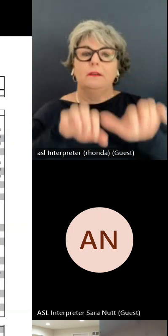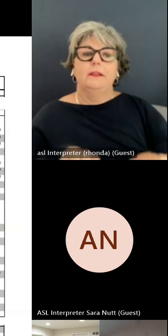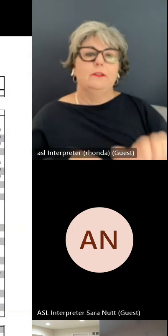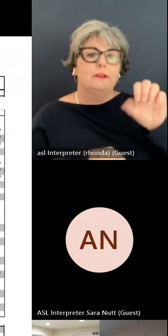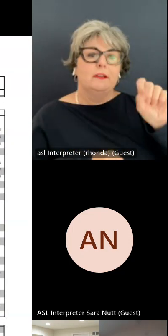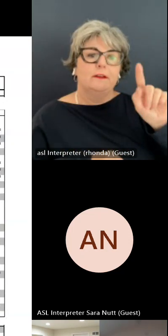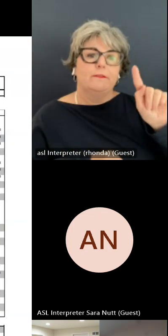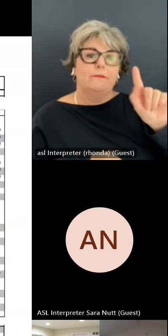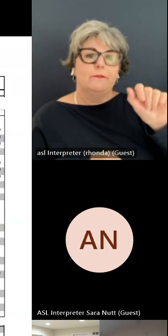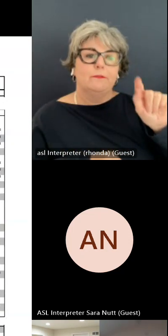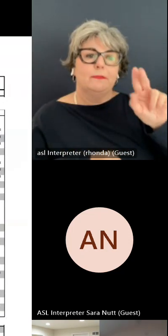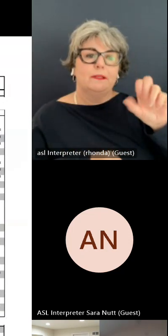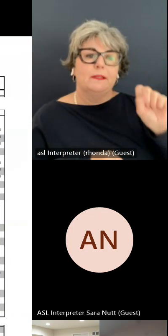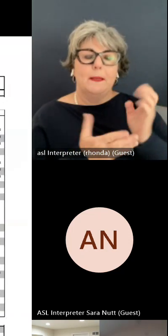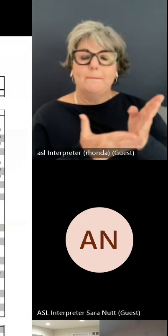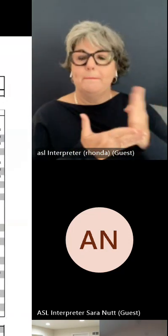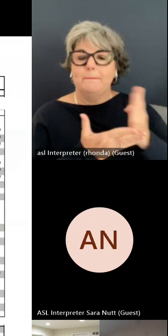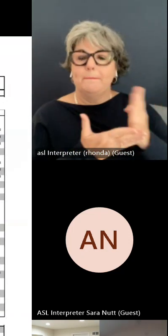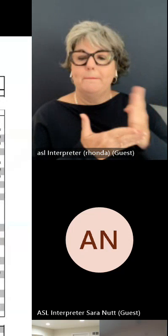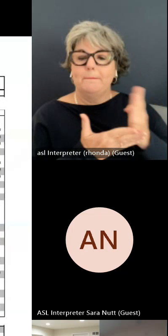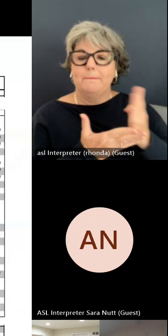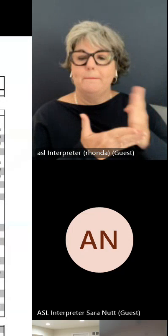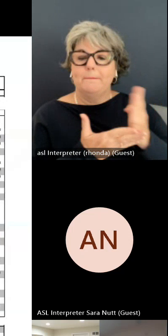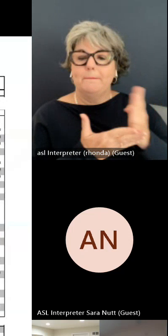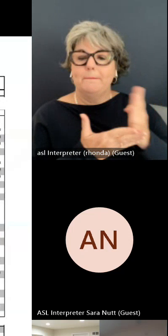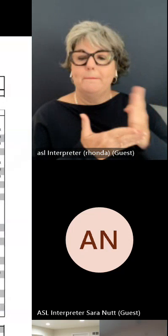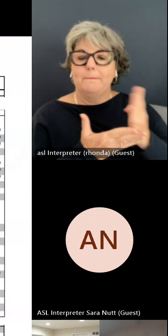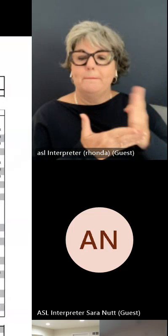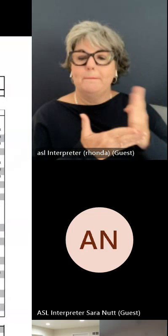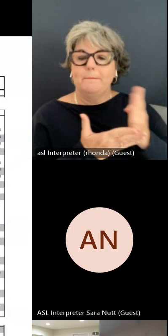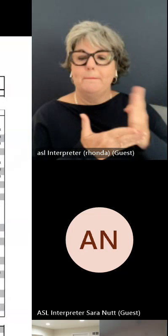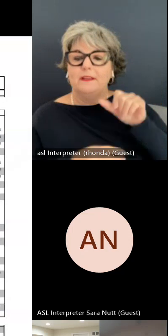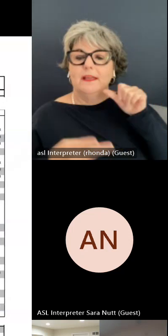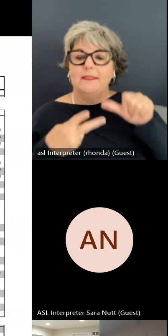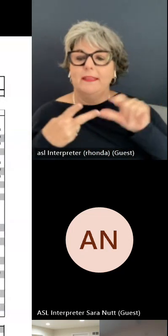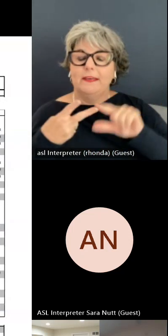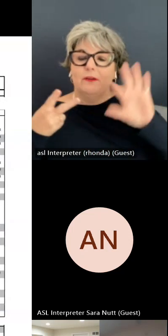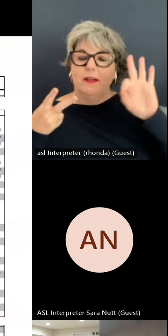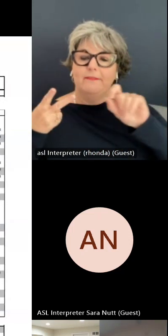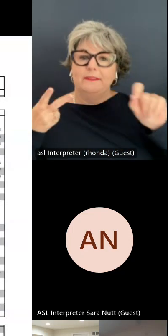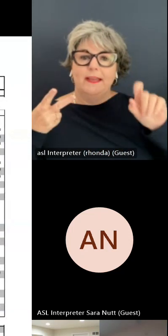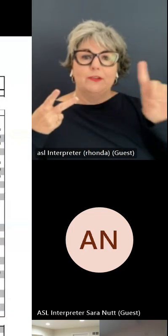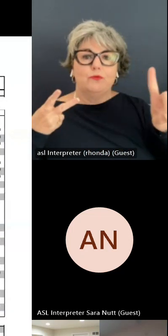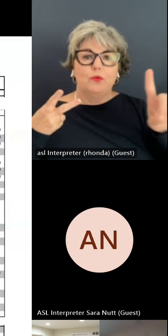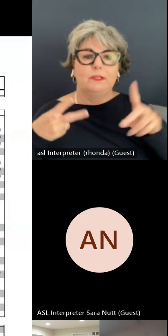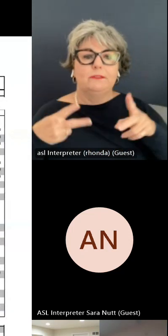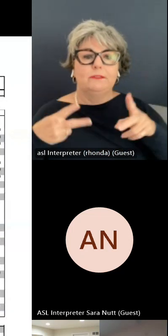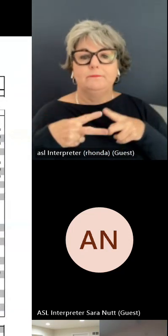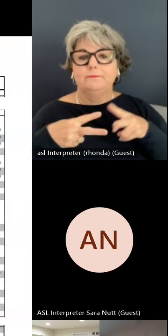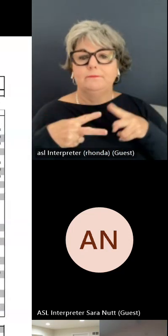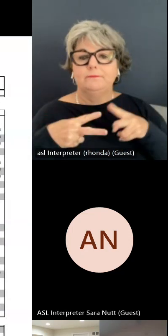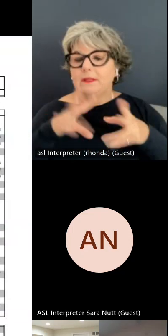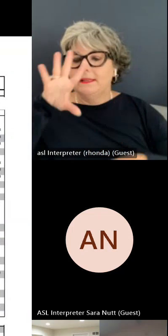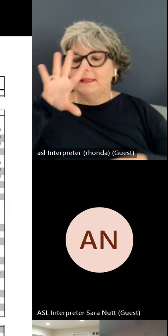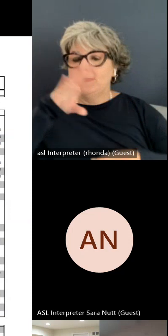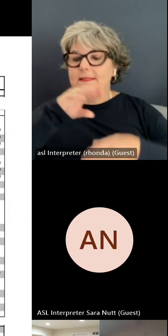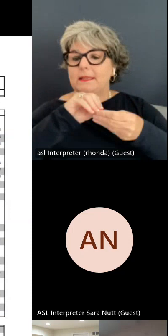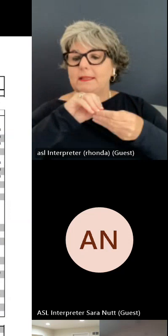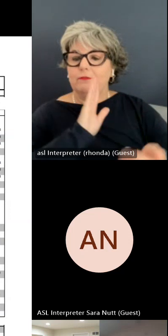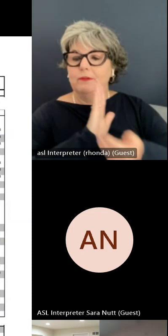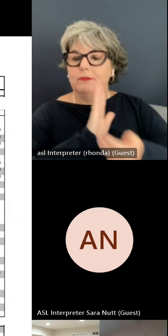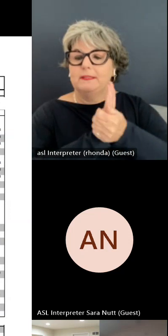budgetary resources. Again, Appendix F and F1 tell you what to do. And this is the summary from Appendix F1.